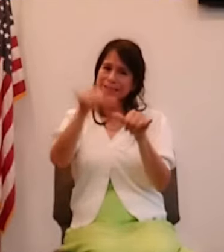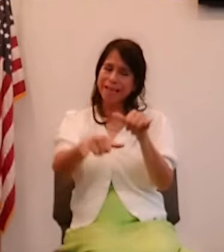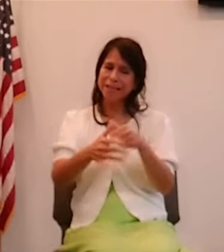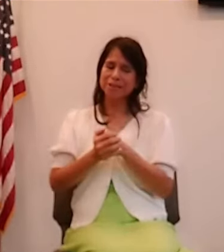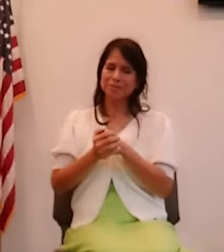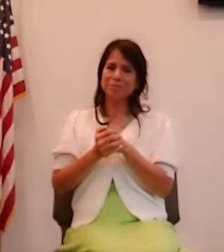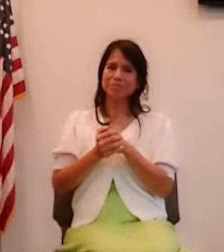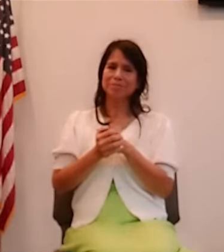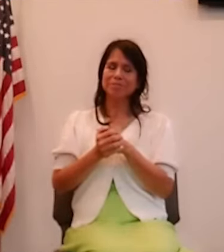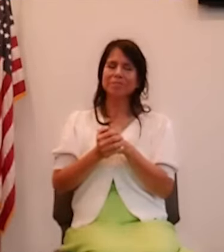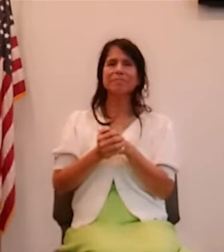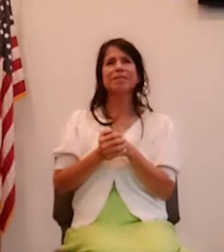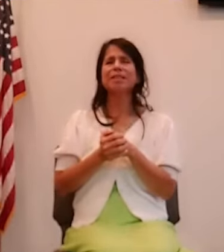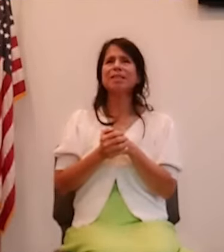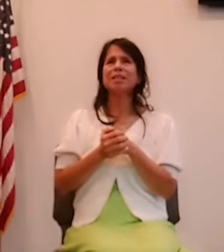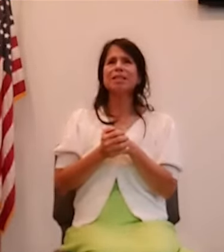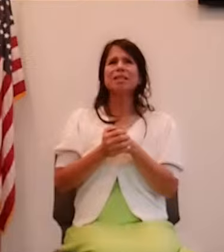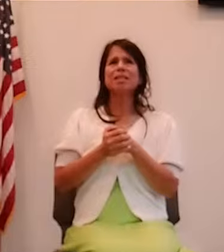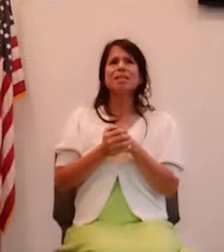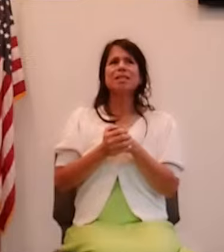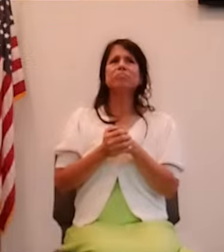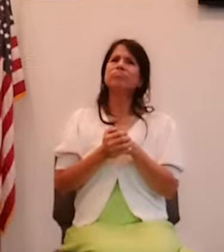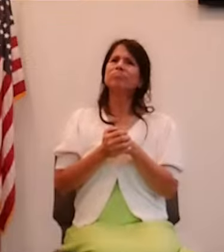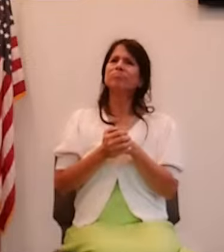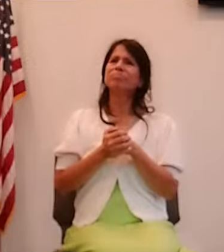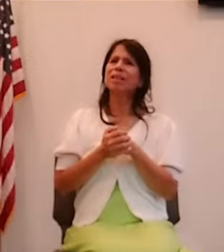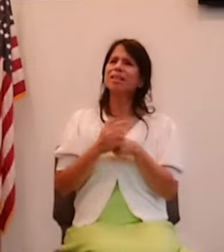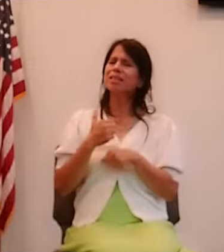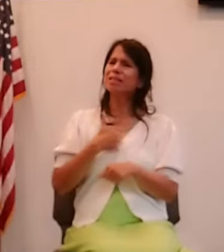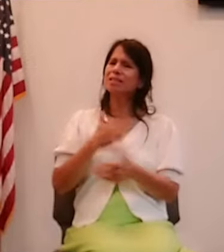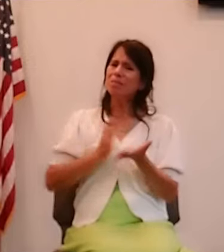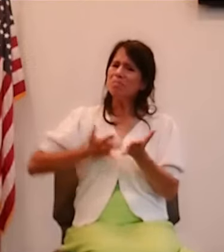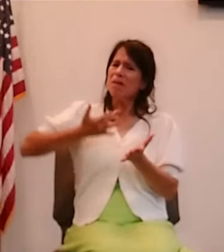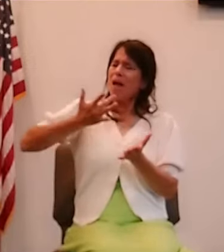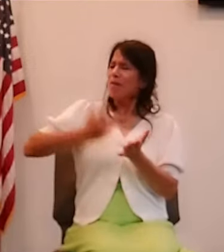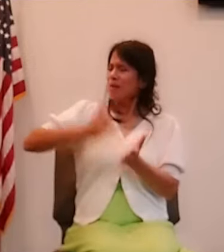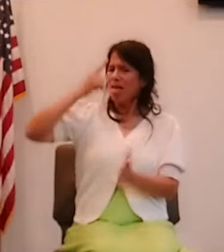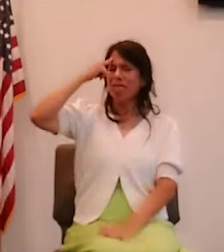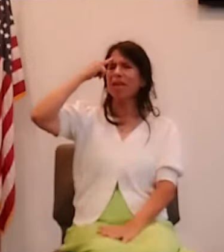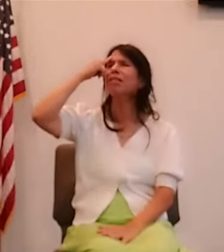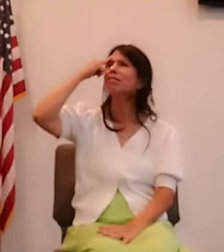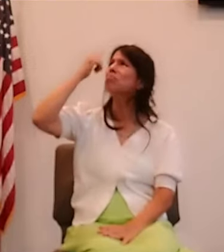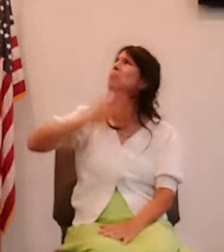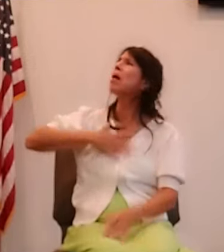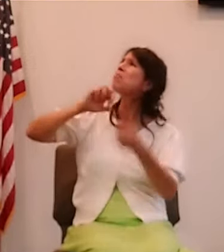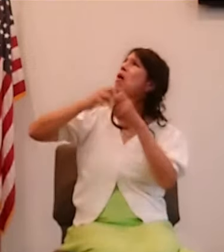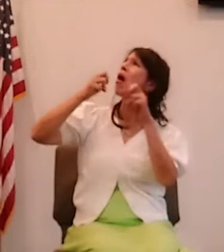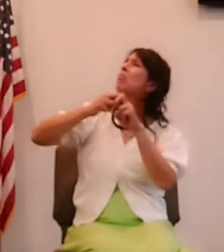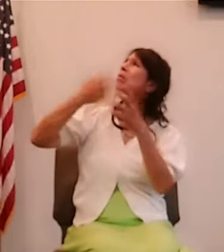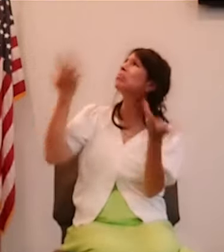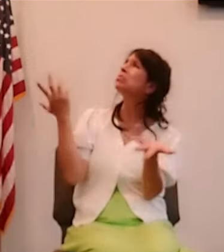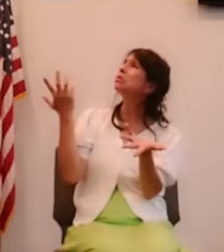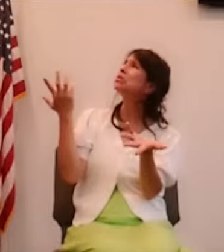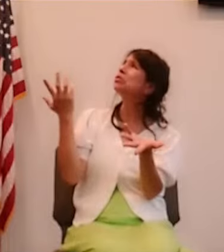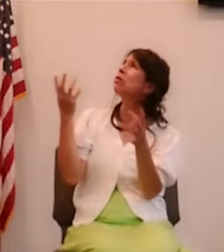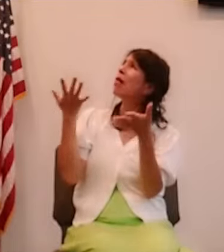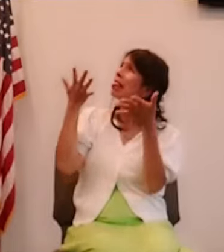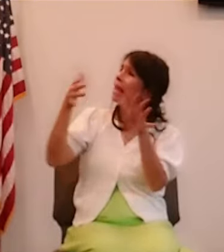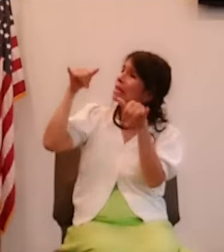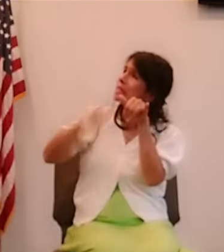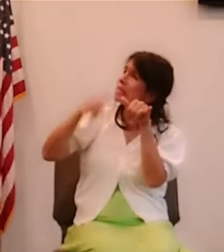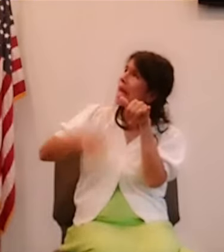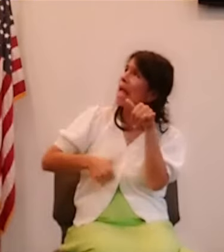just unhappy sometimes that God just doesn't take my trials away. And it's completely antithetical to